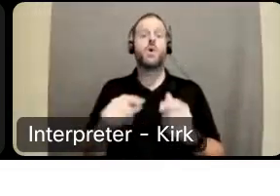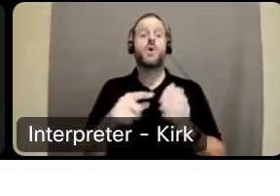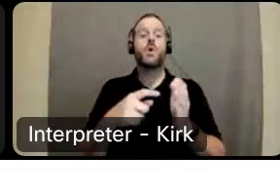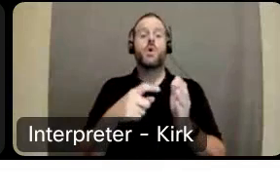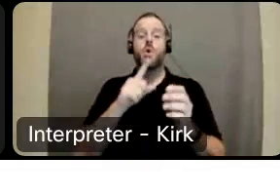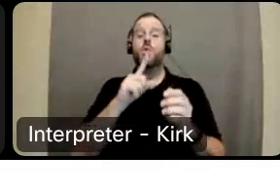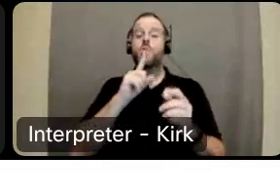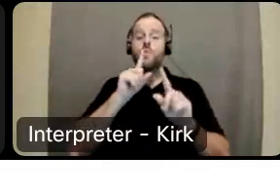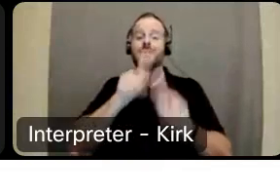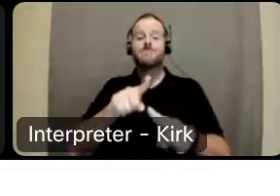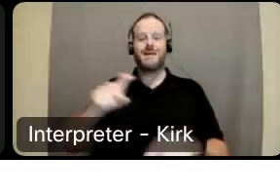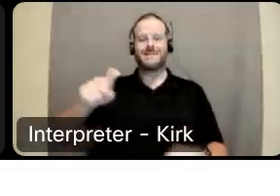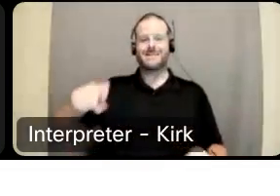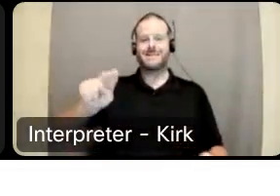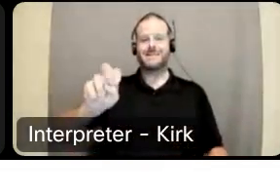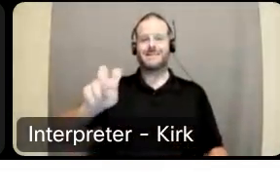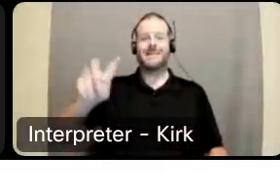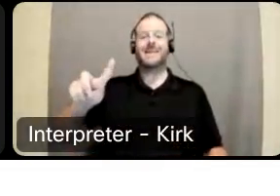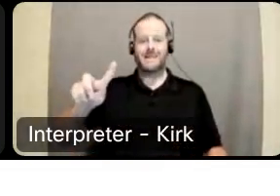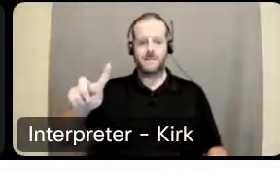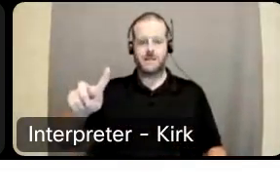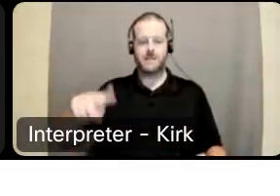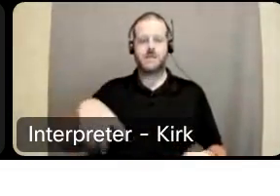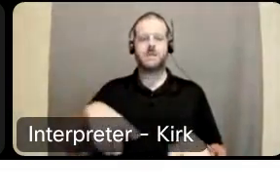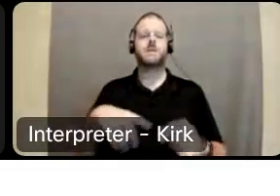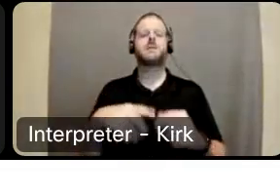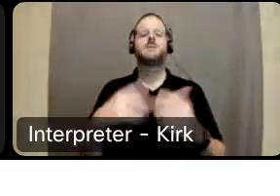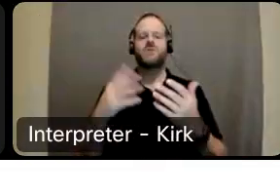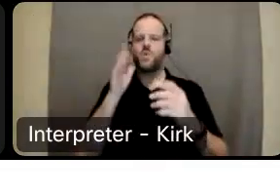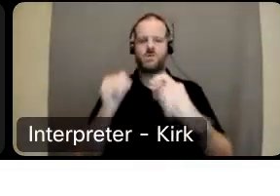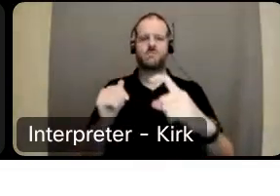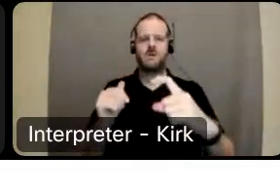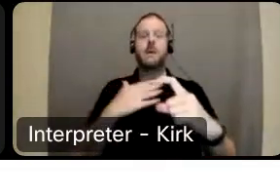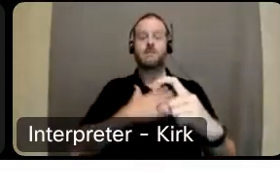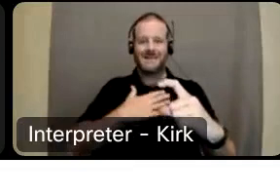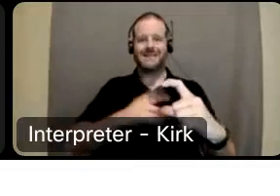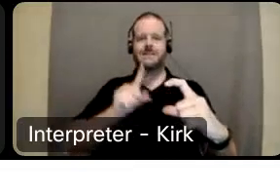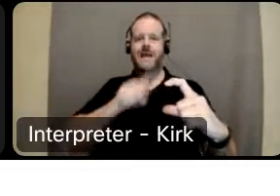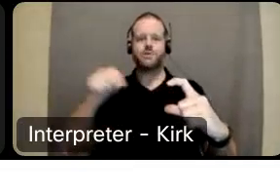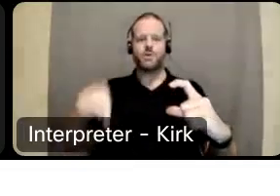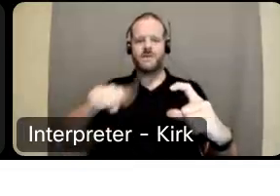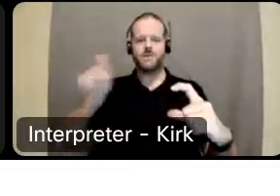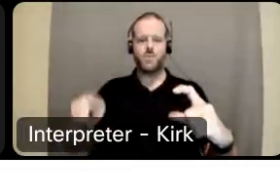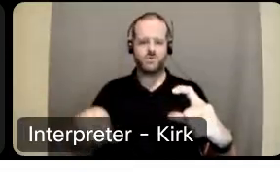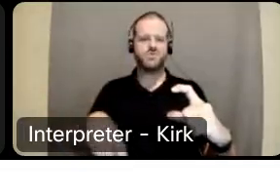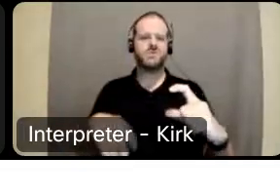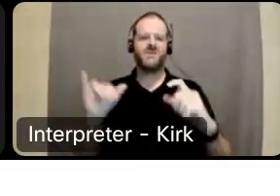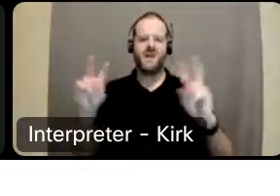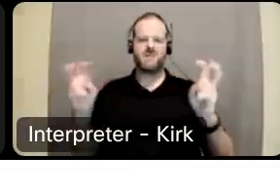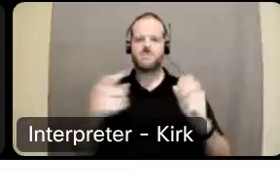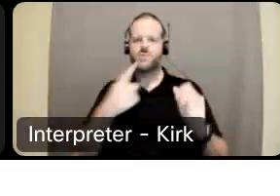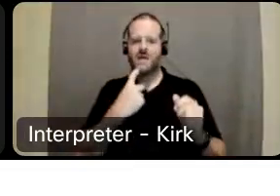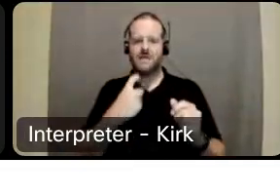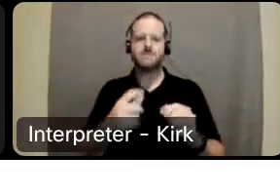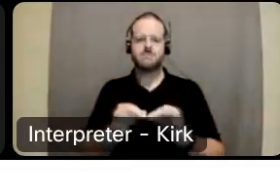and you'll get more of this sort of error, not error, but alert. Please answer this question. So